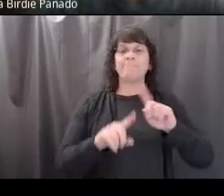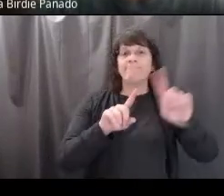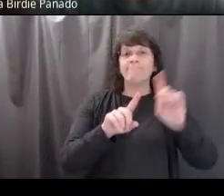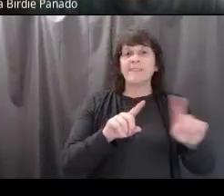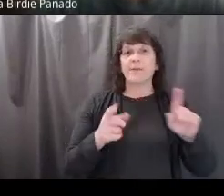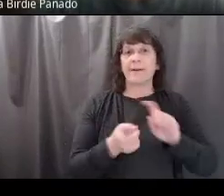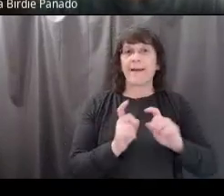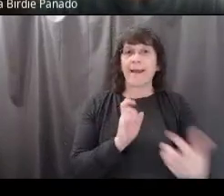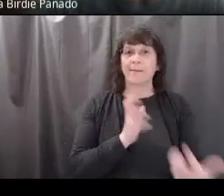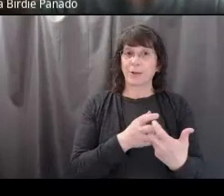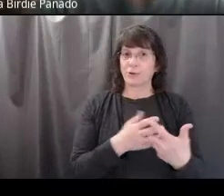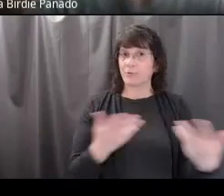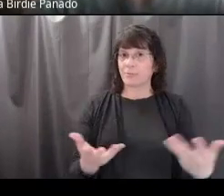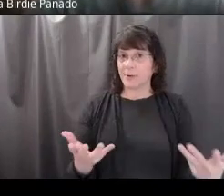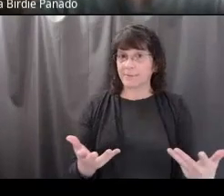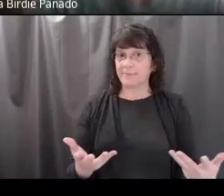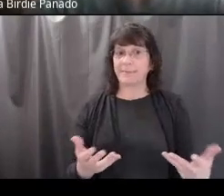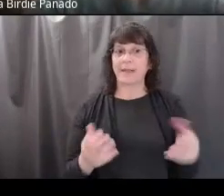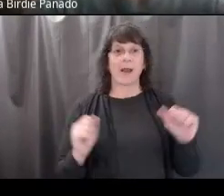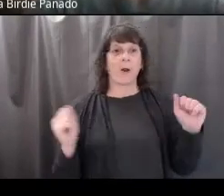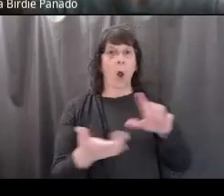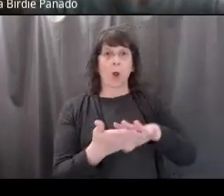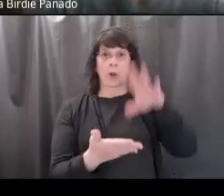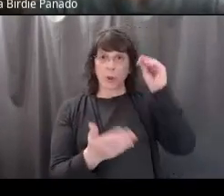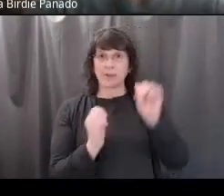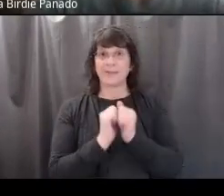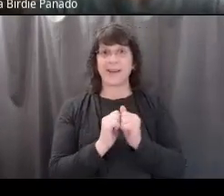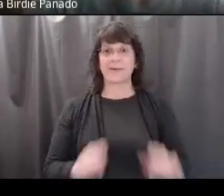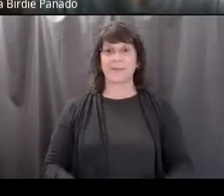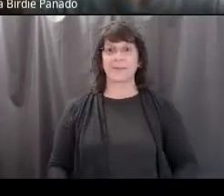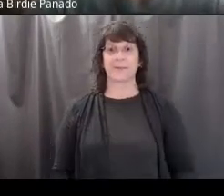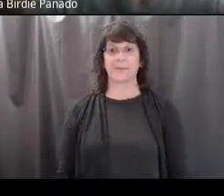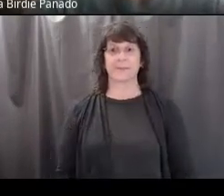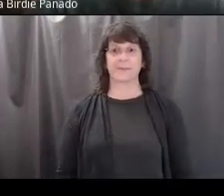different adaptations are, and we can all learn together.